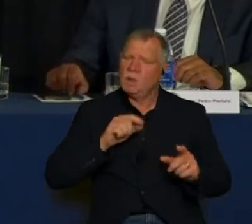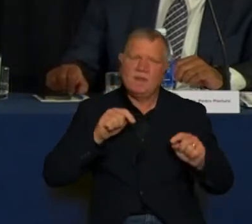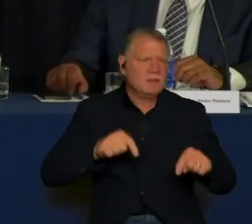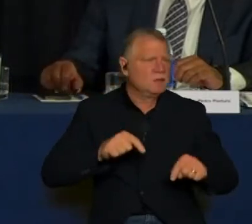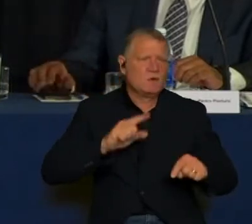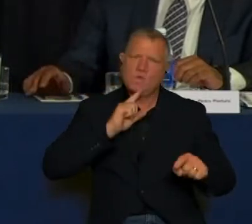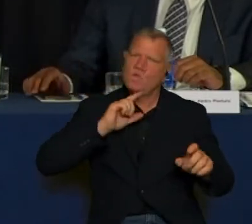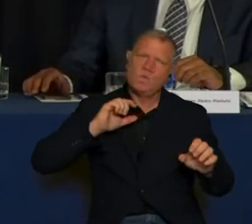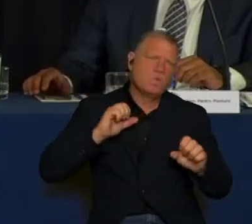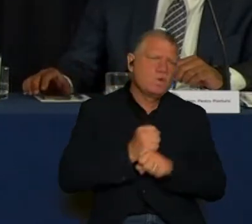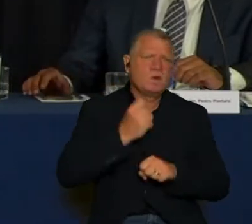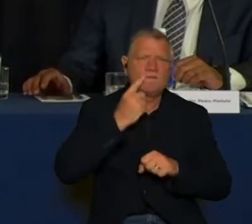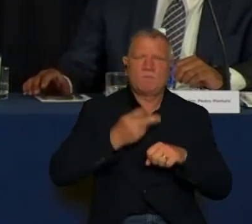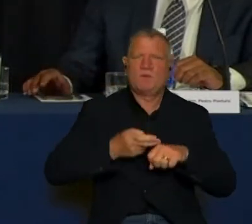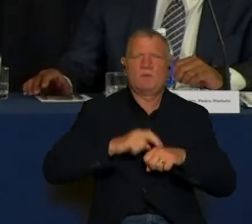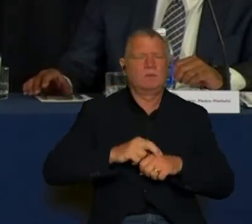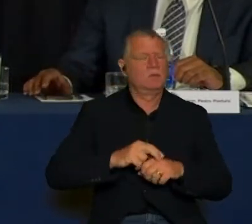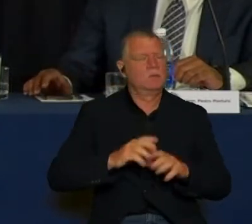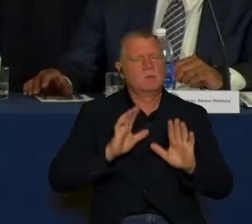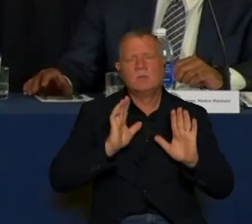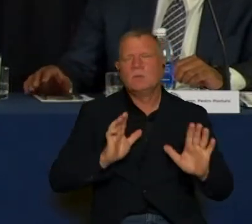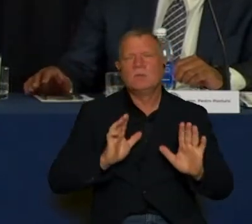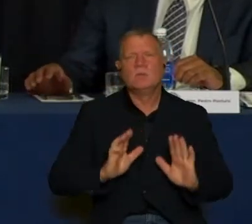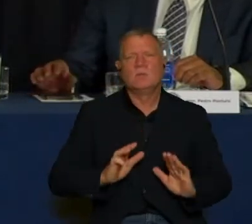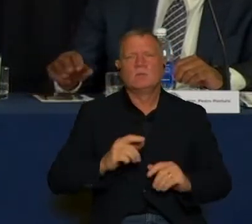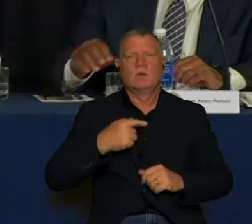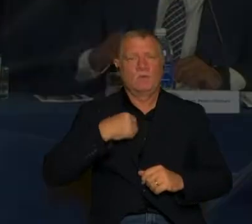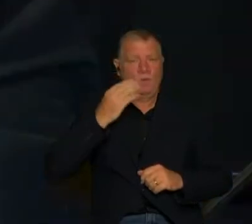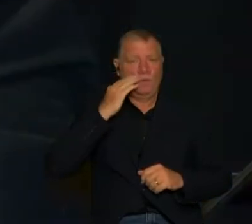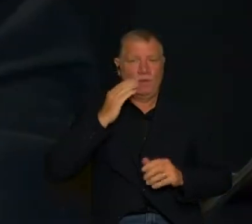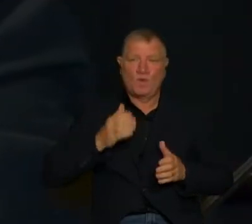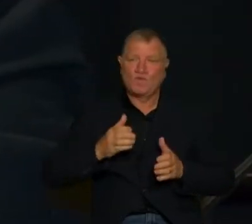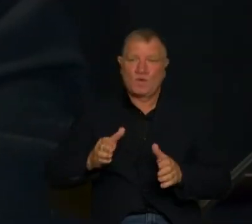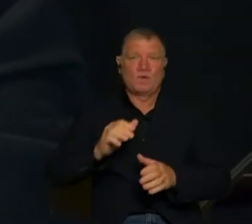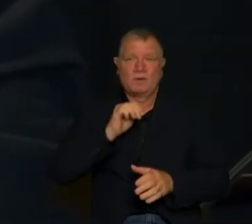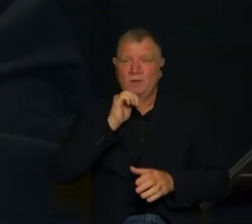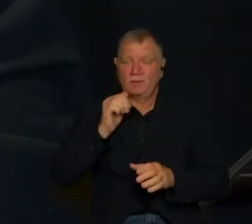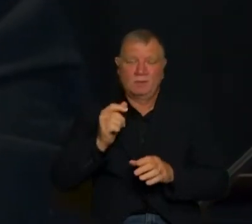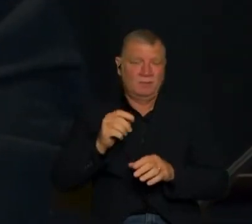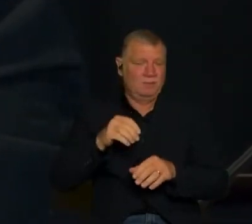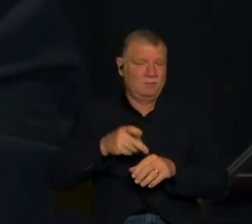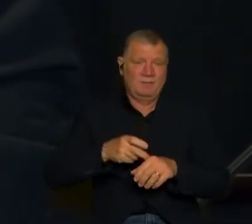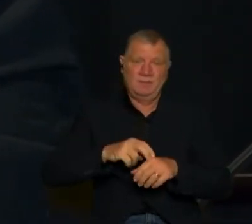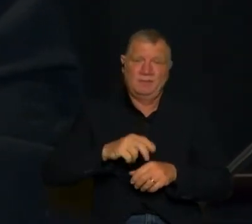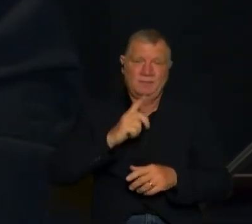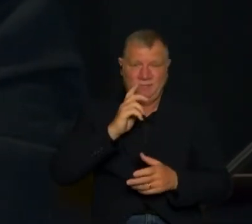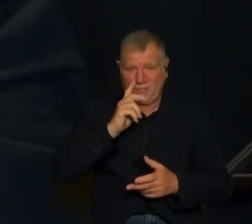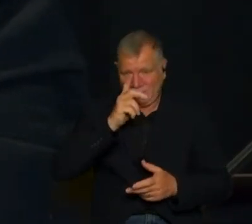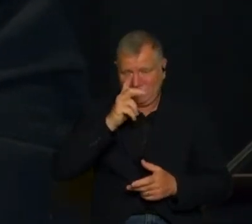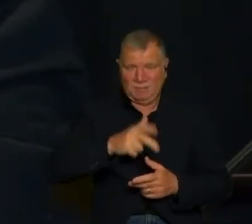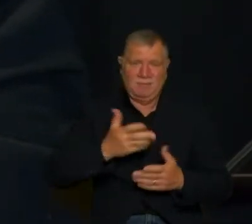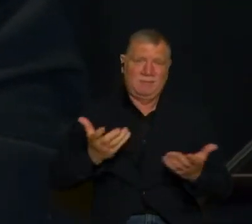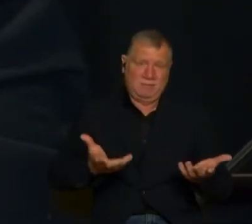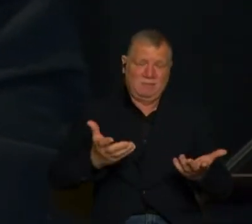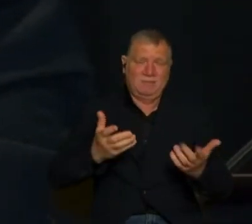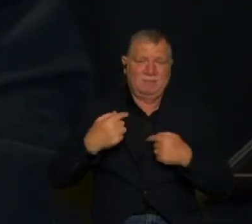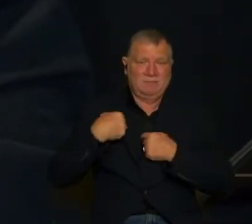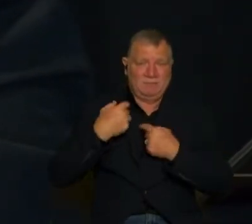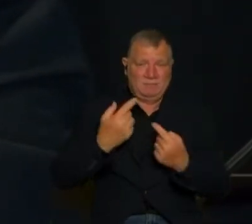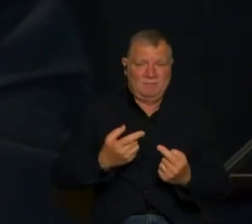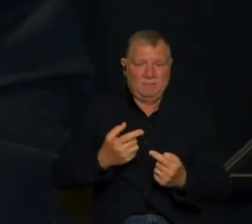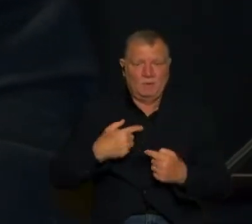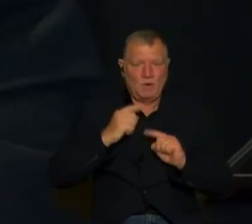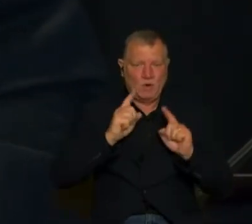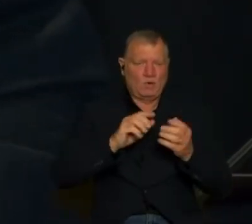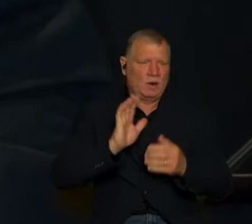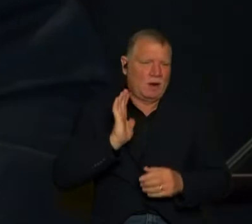Rico. We all know the roads of Puerto Rico are not what they need to be. We all had, been taking our kids to